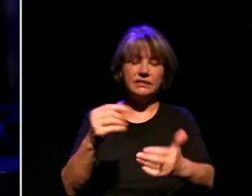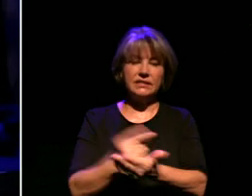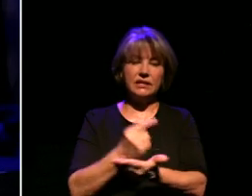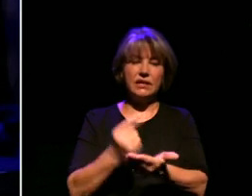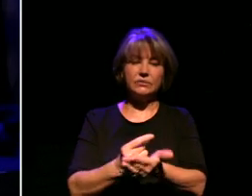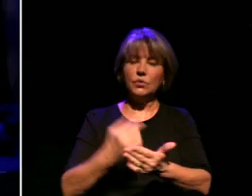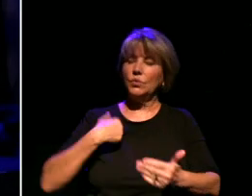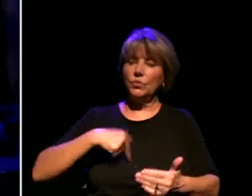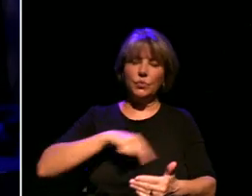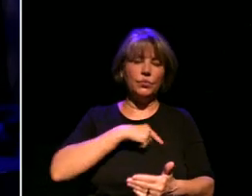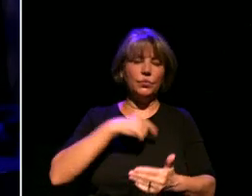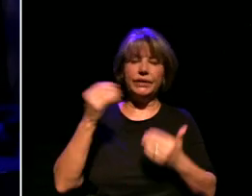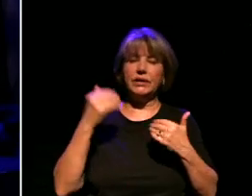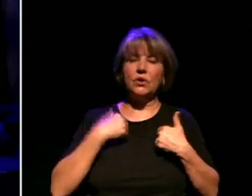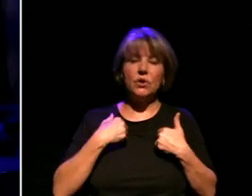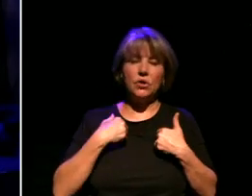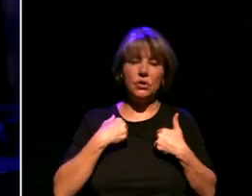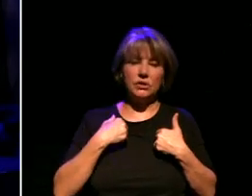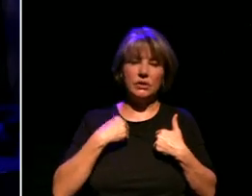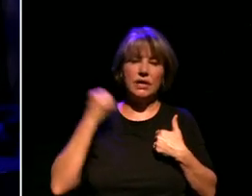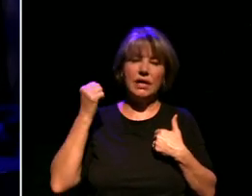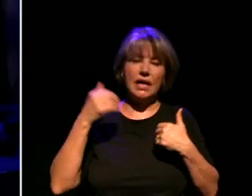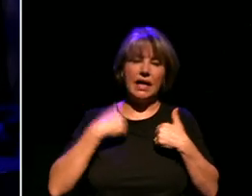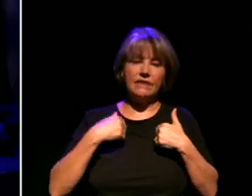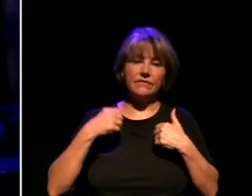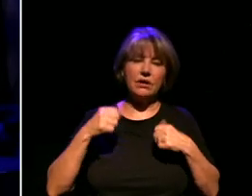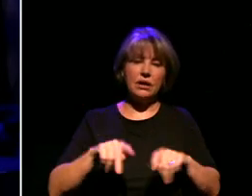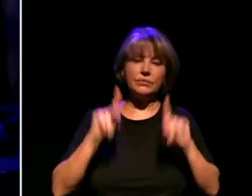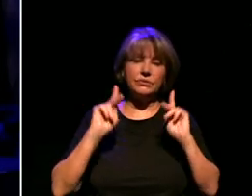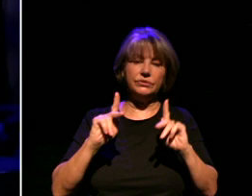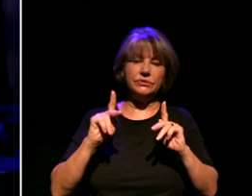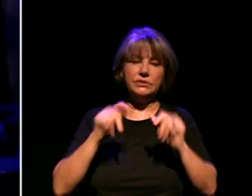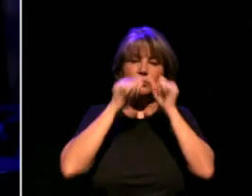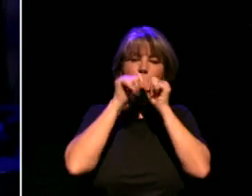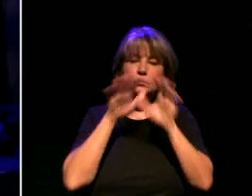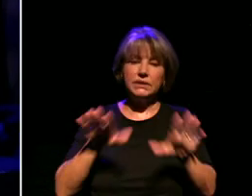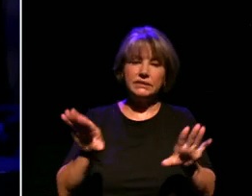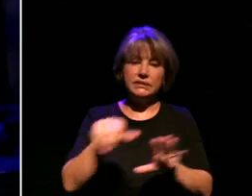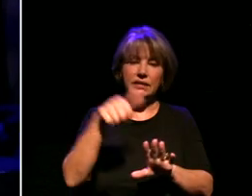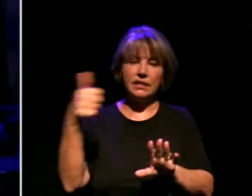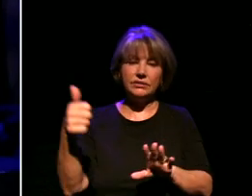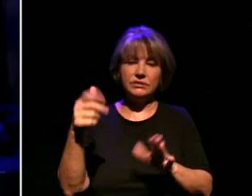have an opportunity to go all in on being a blessing, but